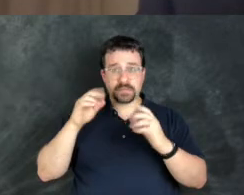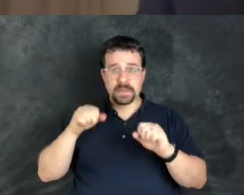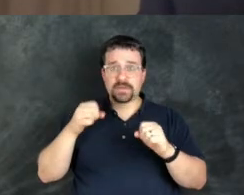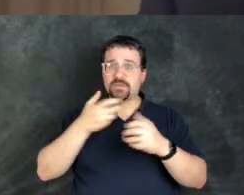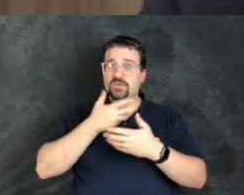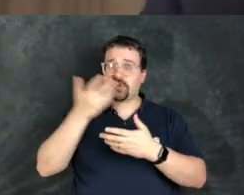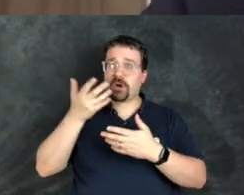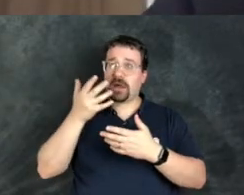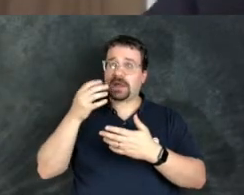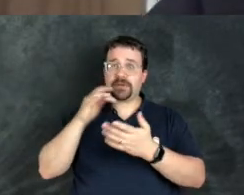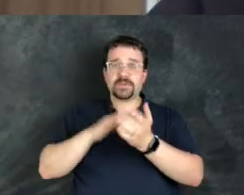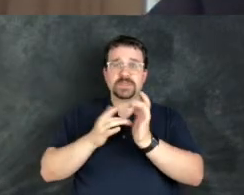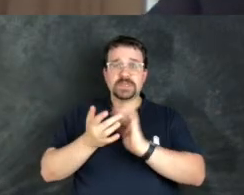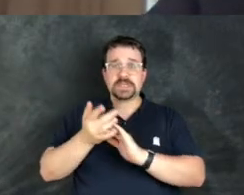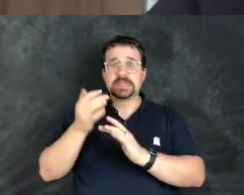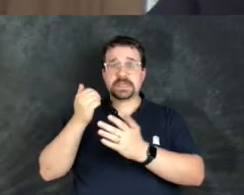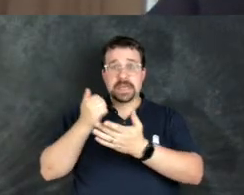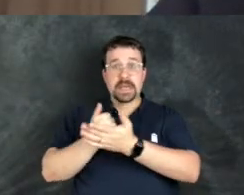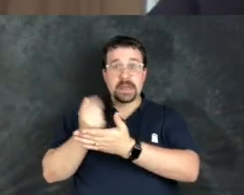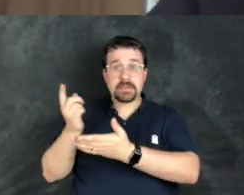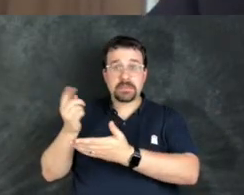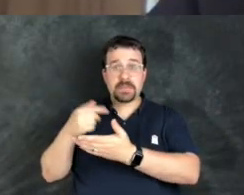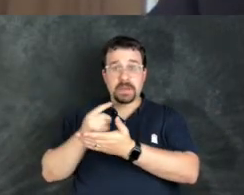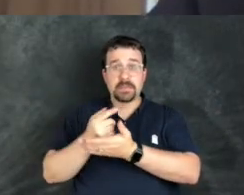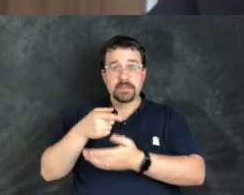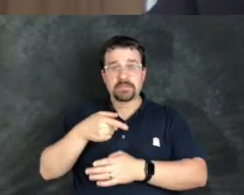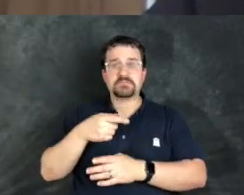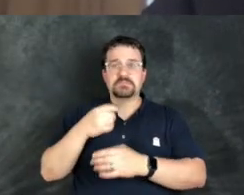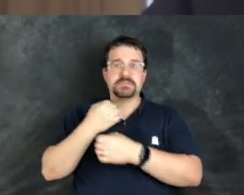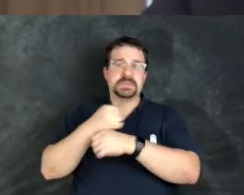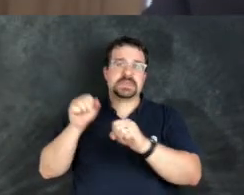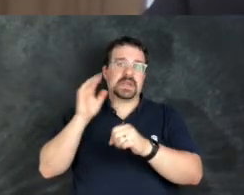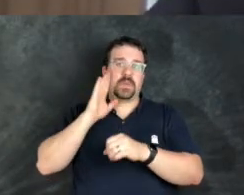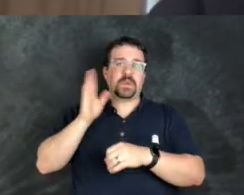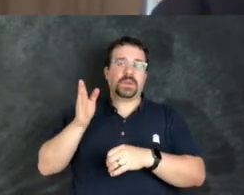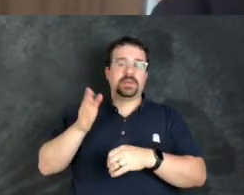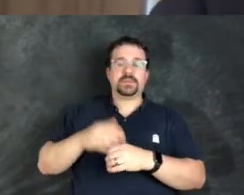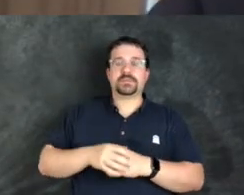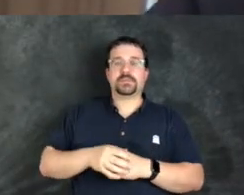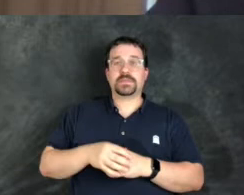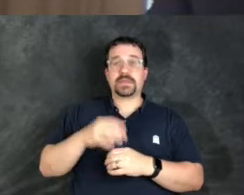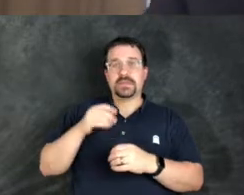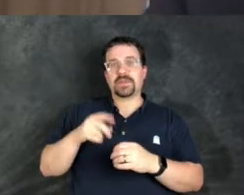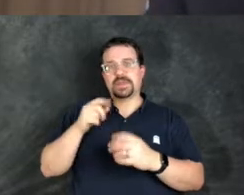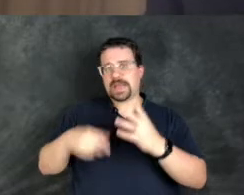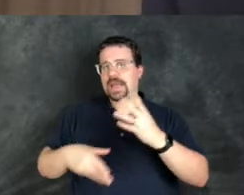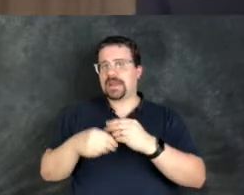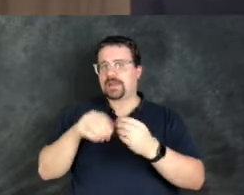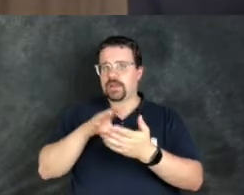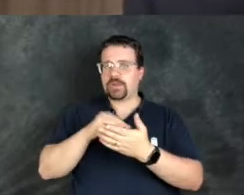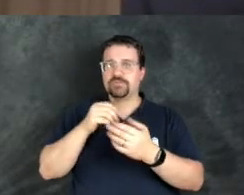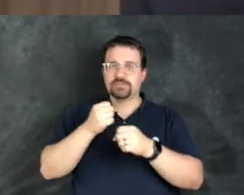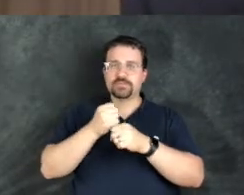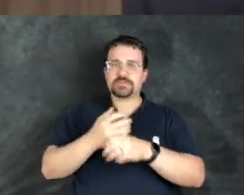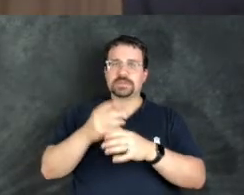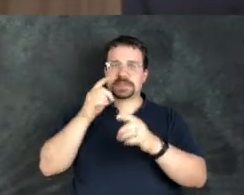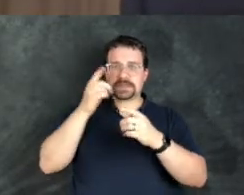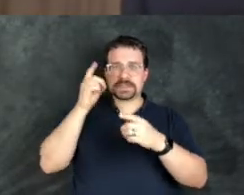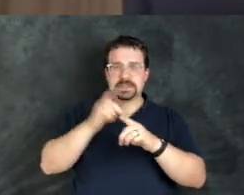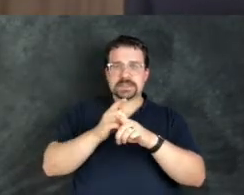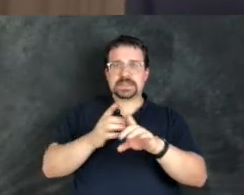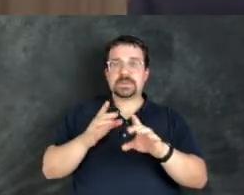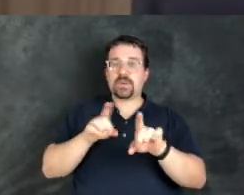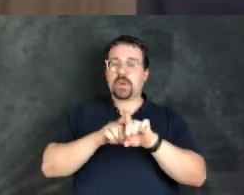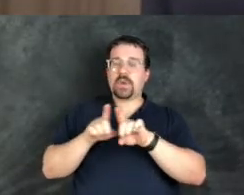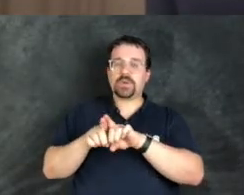he can cry out to Jesus and be saved. I think it is these additional learnings that caused the disciples to